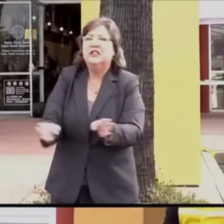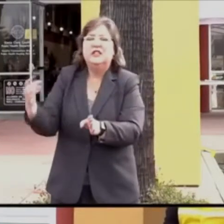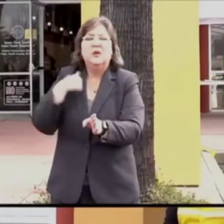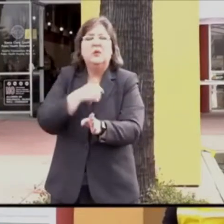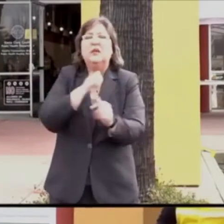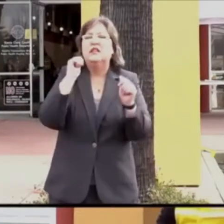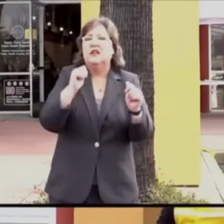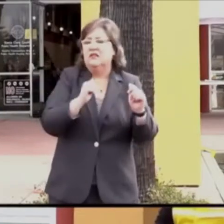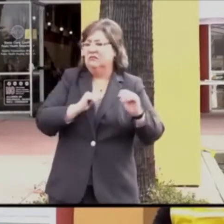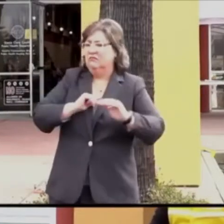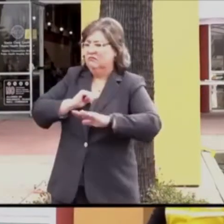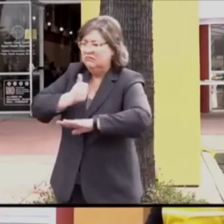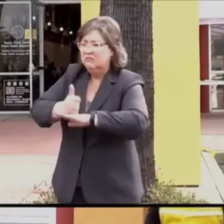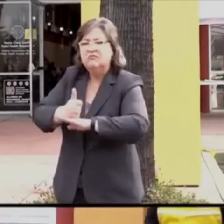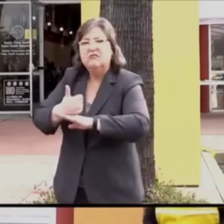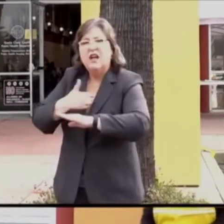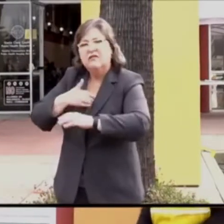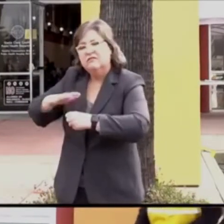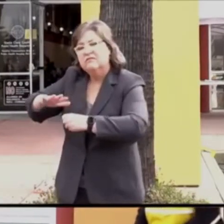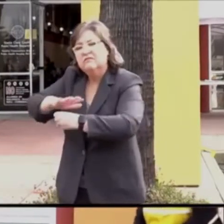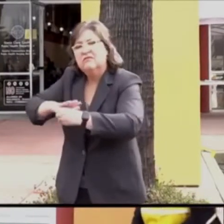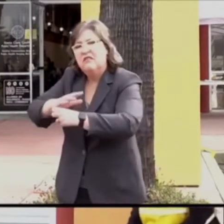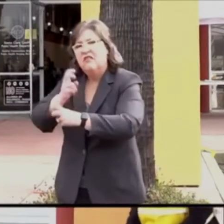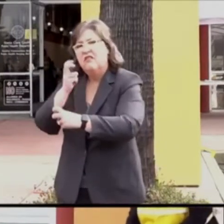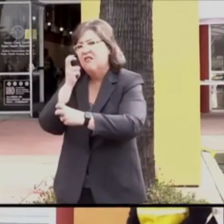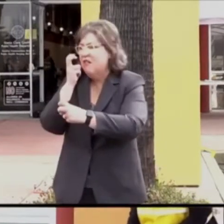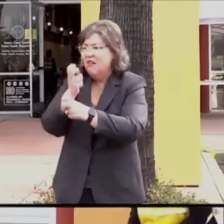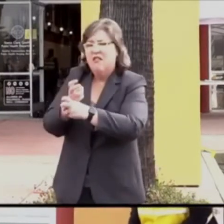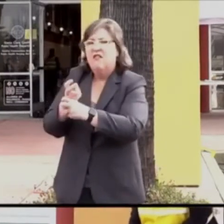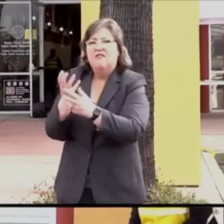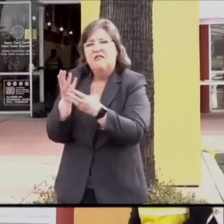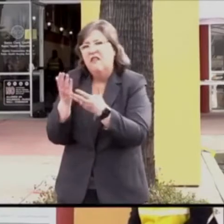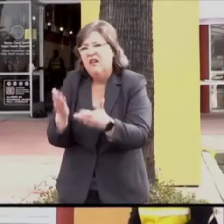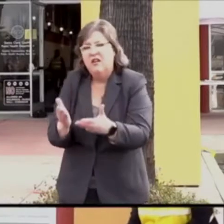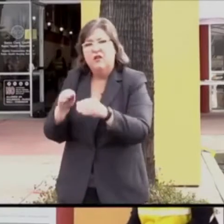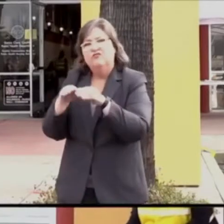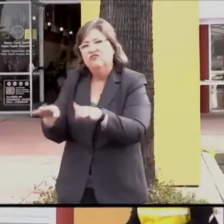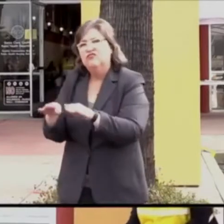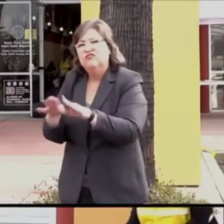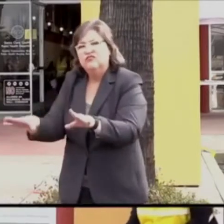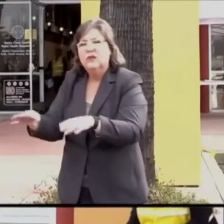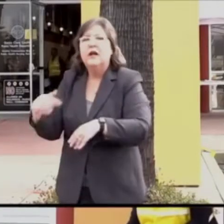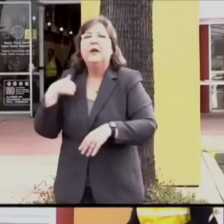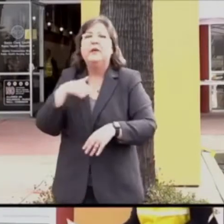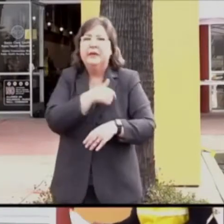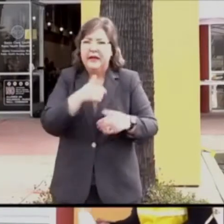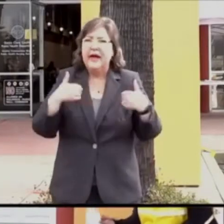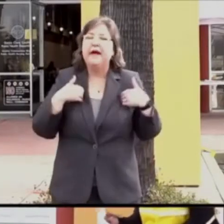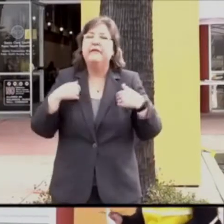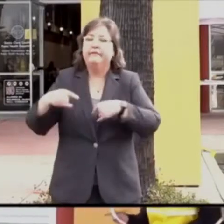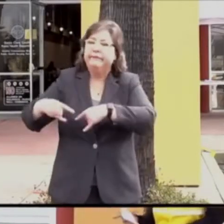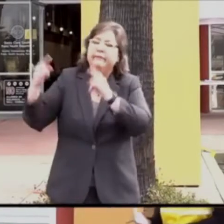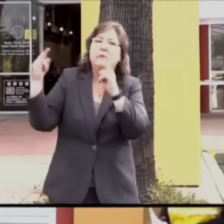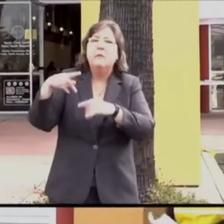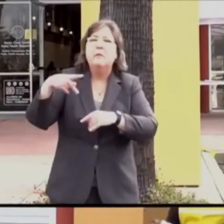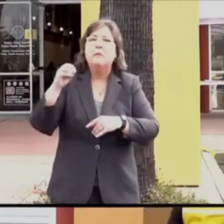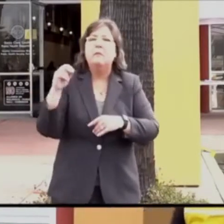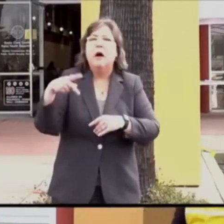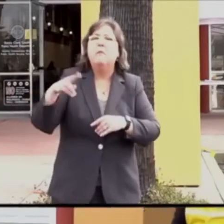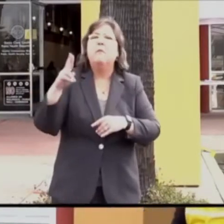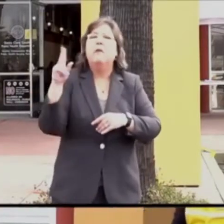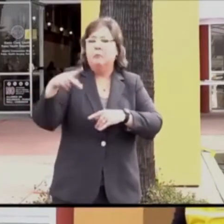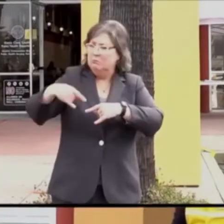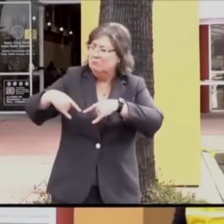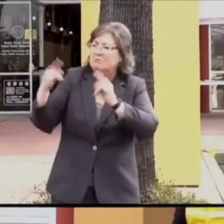communities. In addition to our mass vaccination sites and our clinic-based locations, we are now opening pop-up community-based